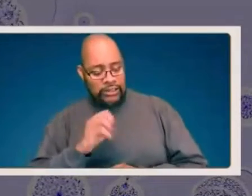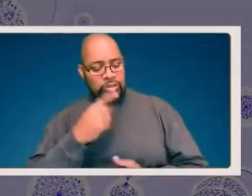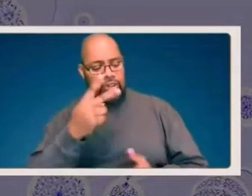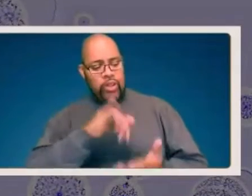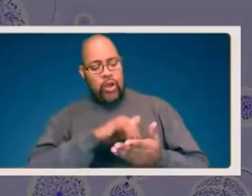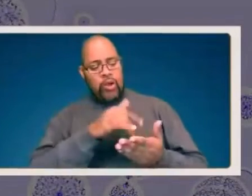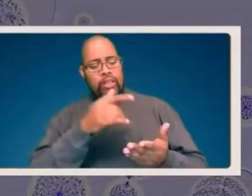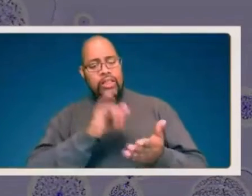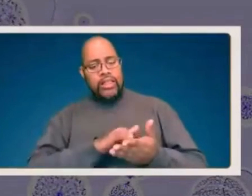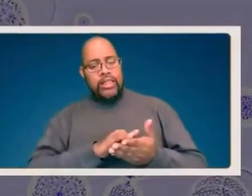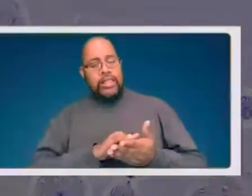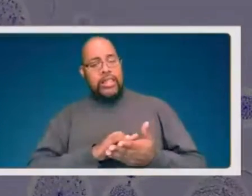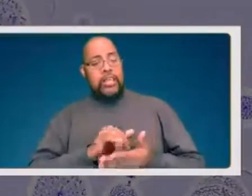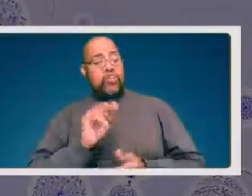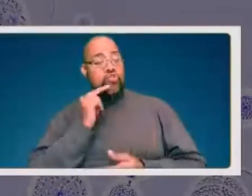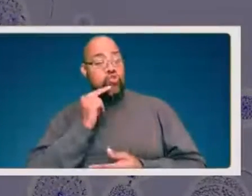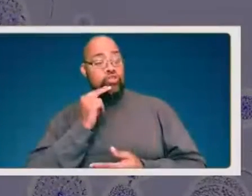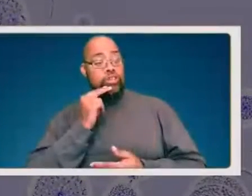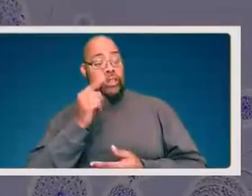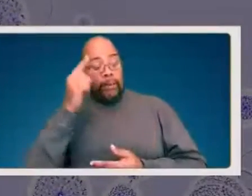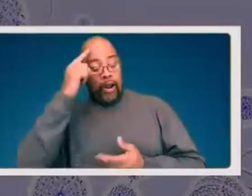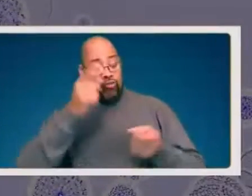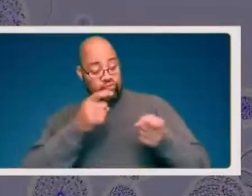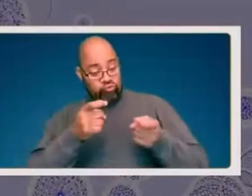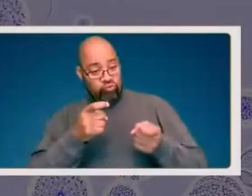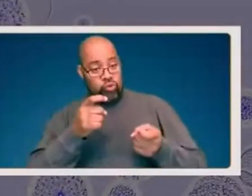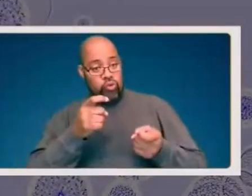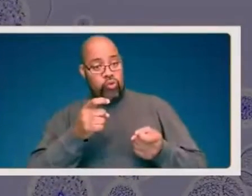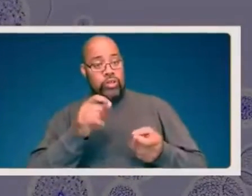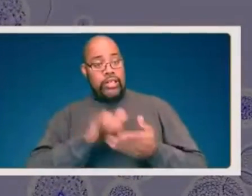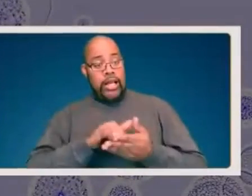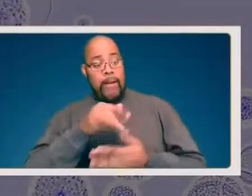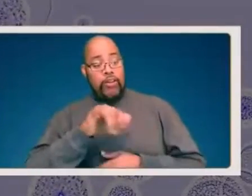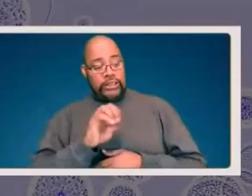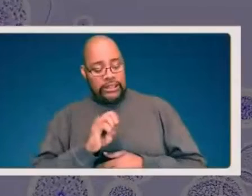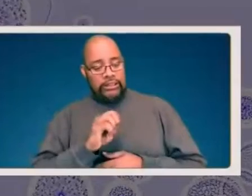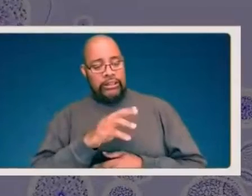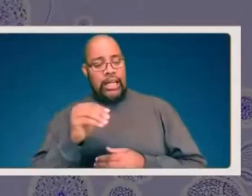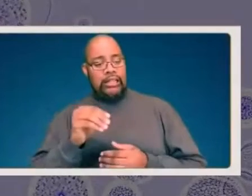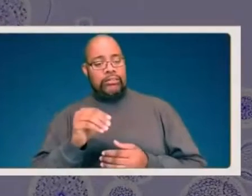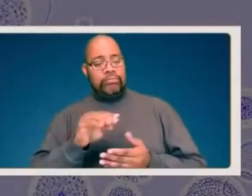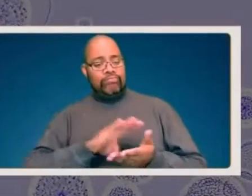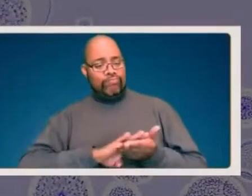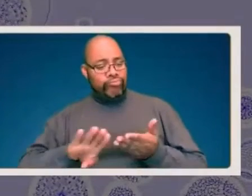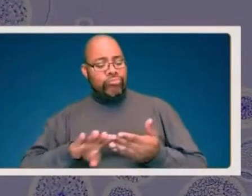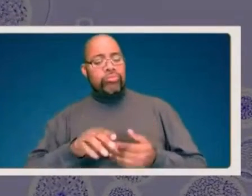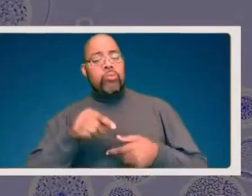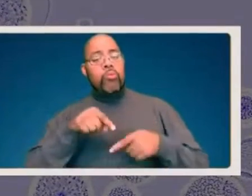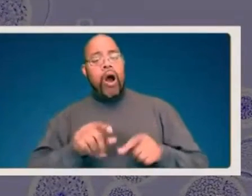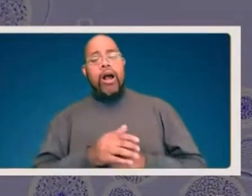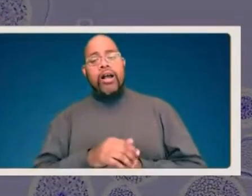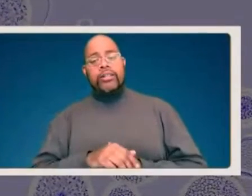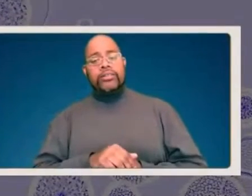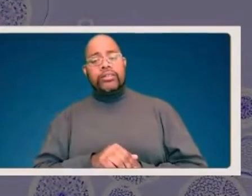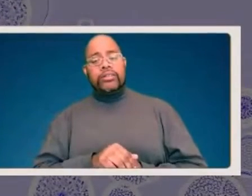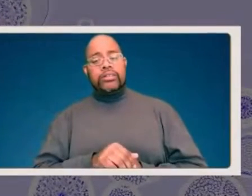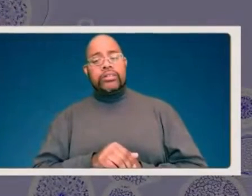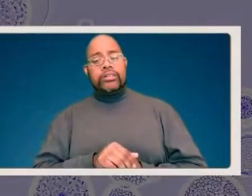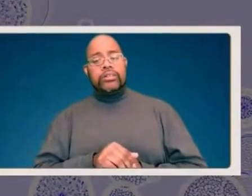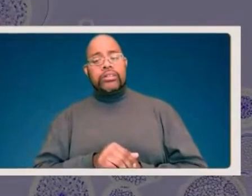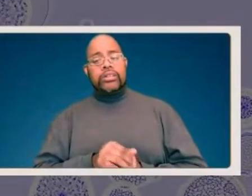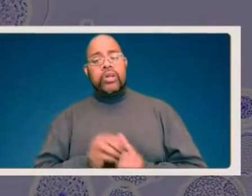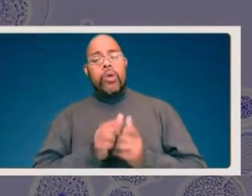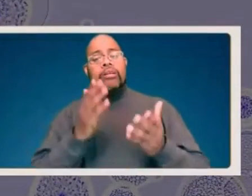that all the pups from well-nourished mice controlled the parasites and cleared it, while